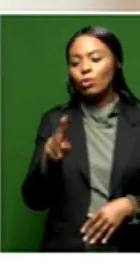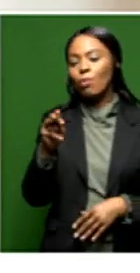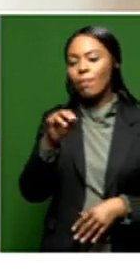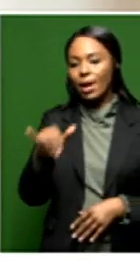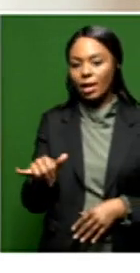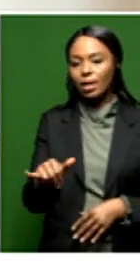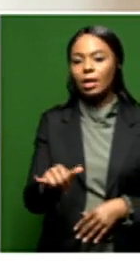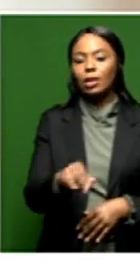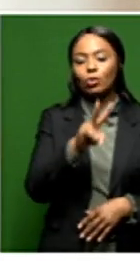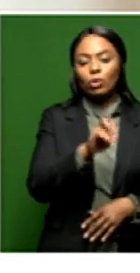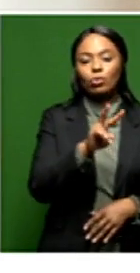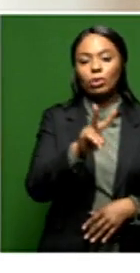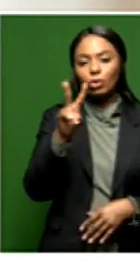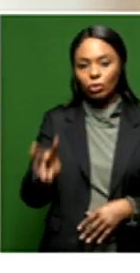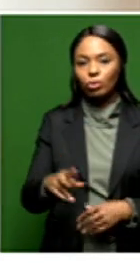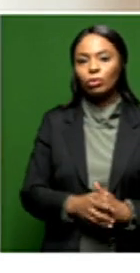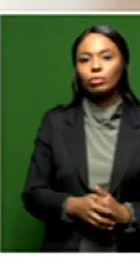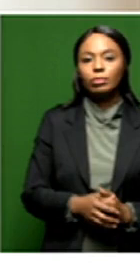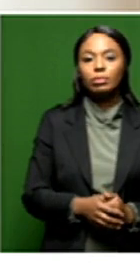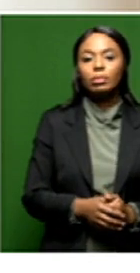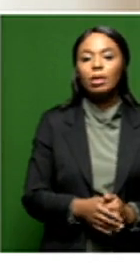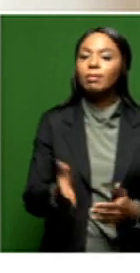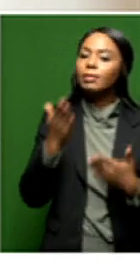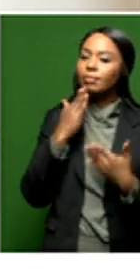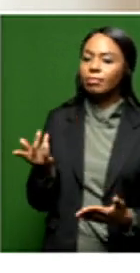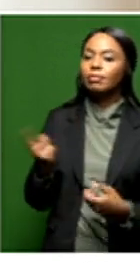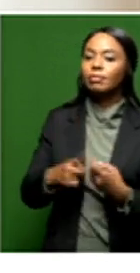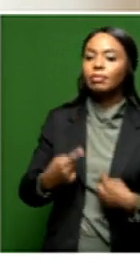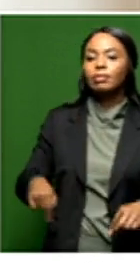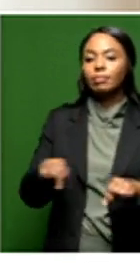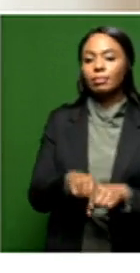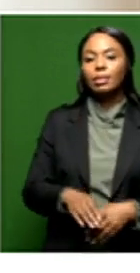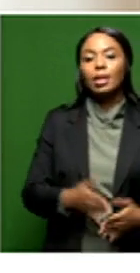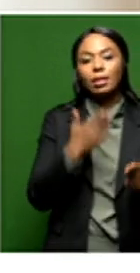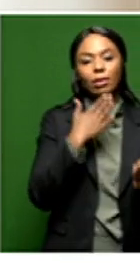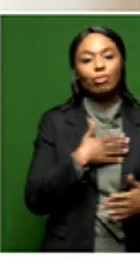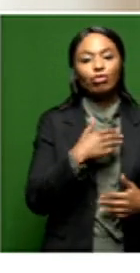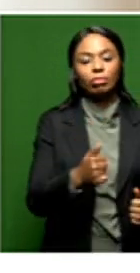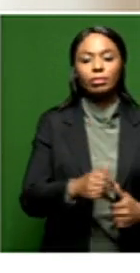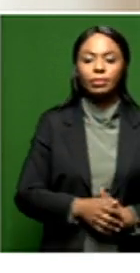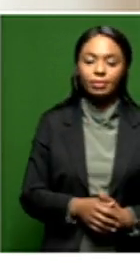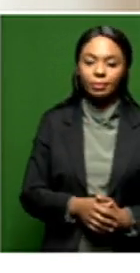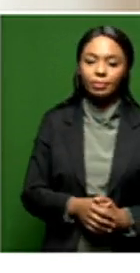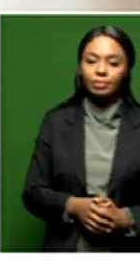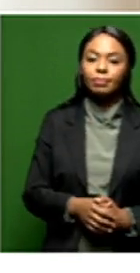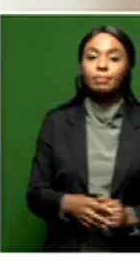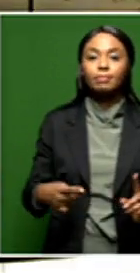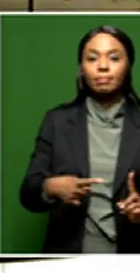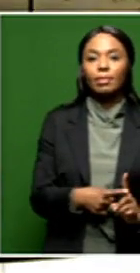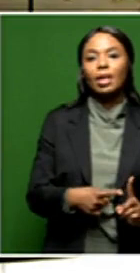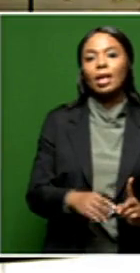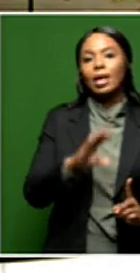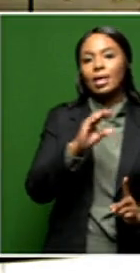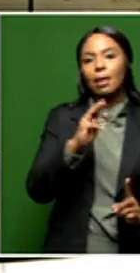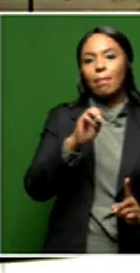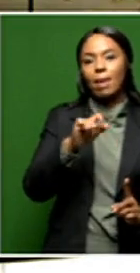Cape Town. Okay, Campbell, lovely chatting to you. Thank you so much for joining us. Pleasure. Thanks for having me. Thank you. We just spoke to Campbell